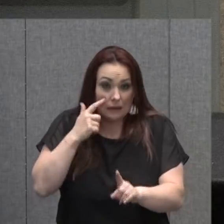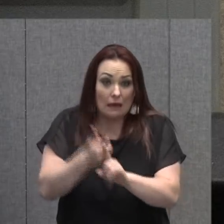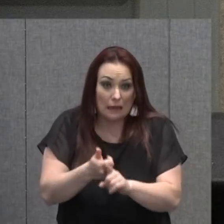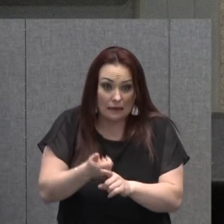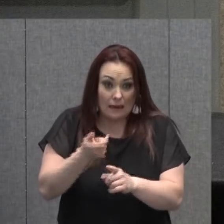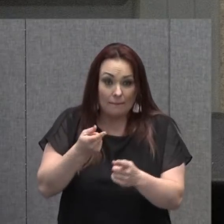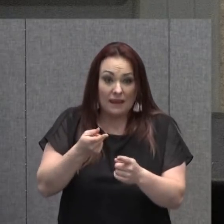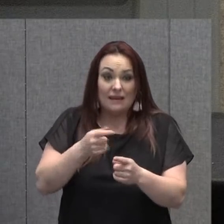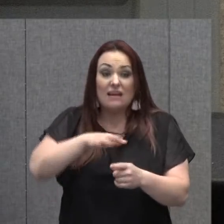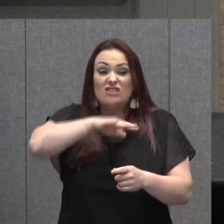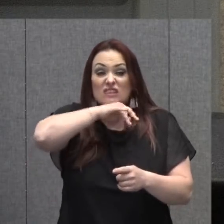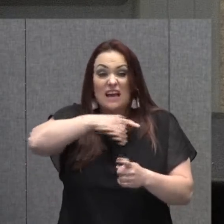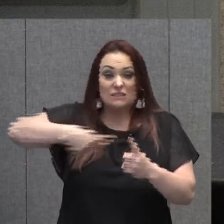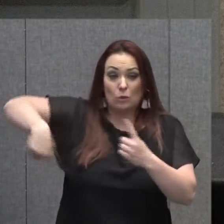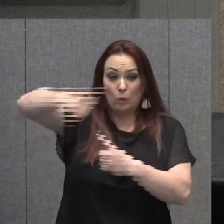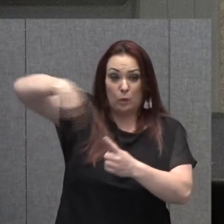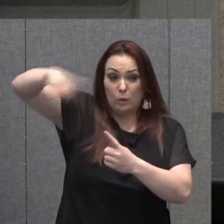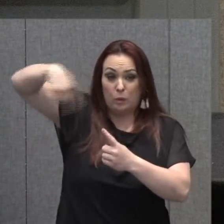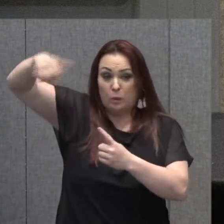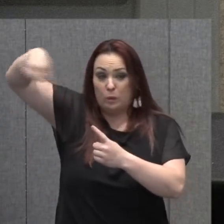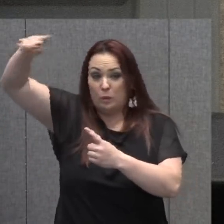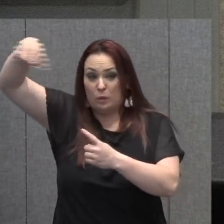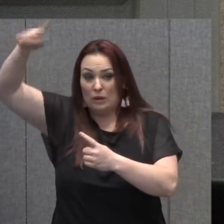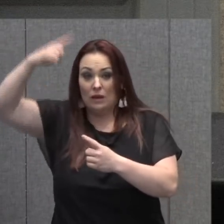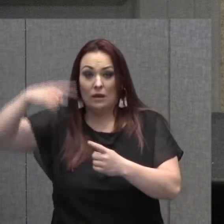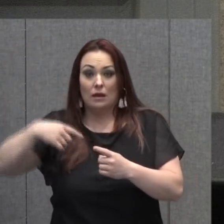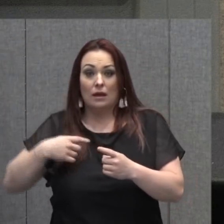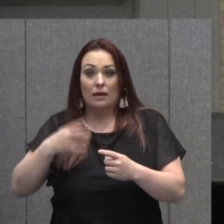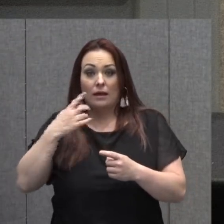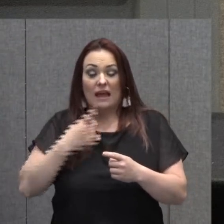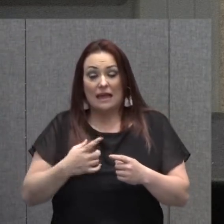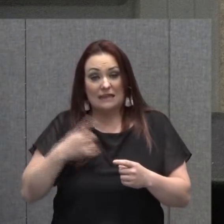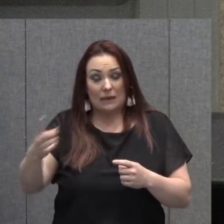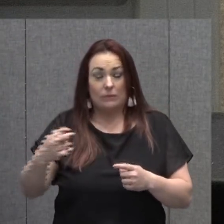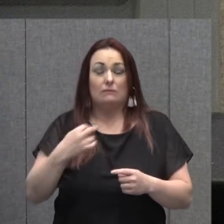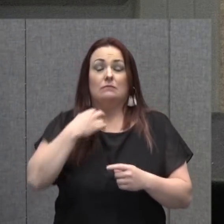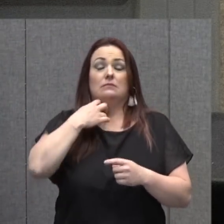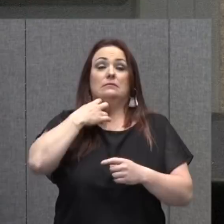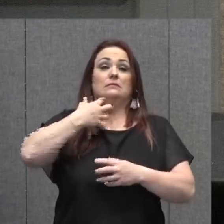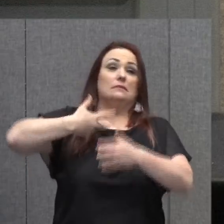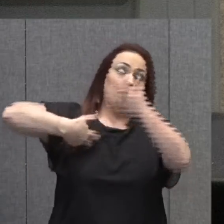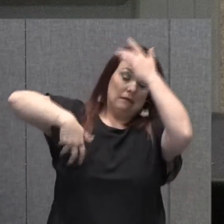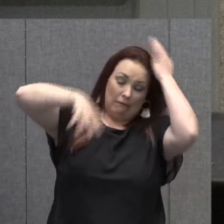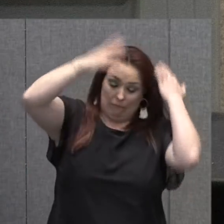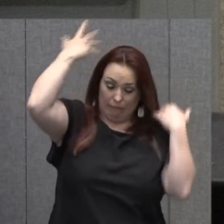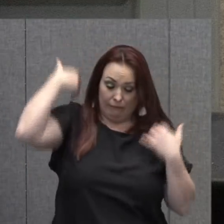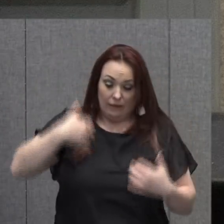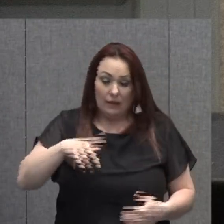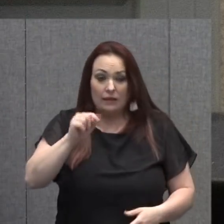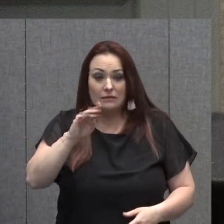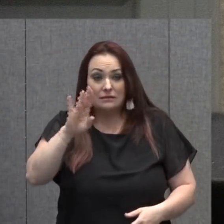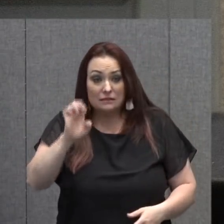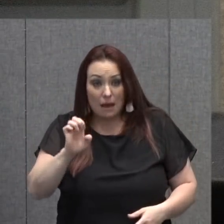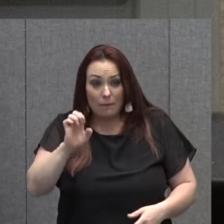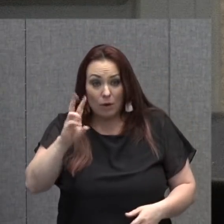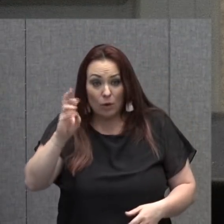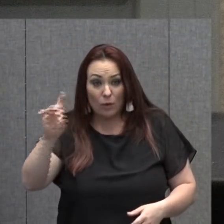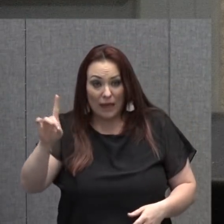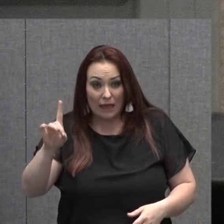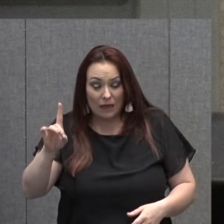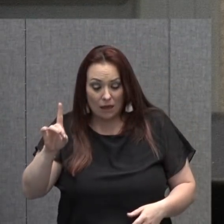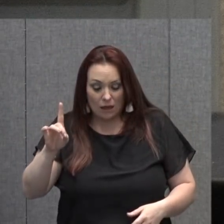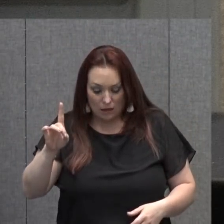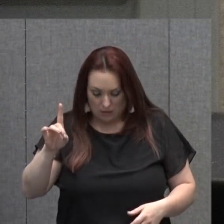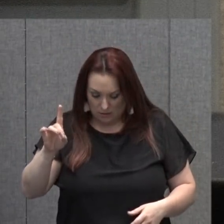whirlwind blew away and left the first little javelina sitting in a heap of tumbleweeds. Brushing himself off, he said, "I'll build a house with